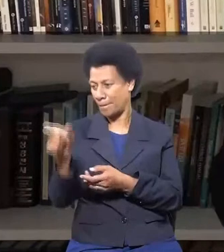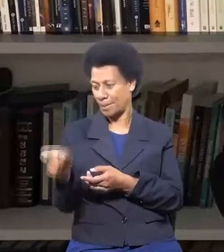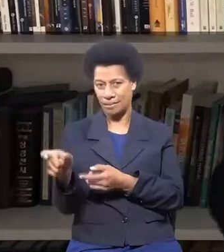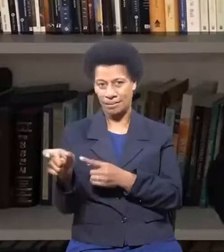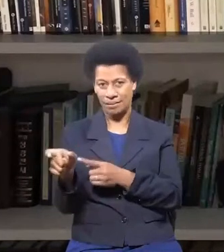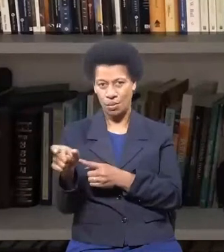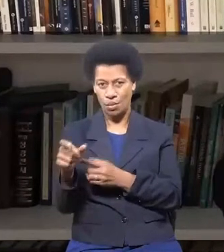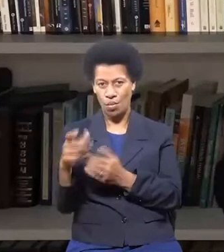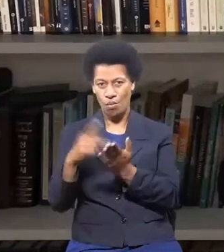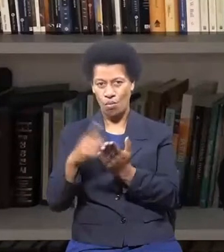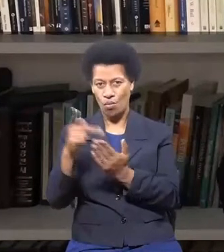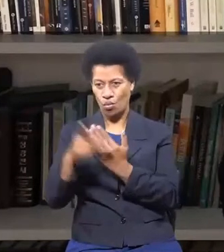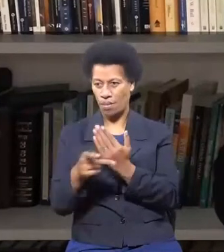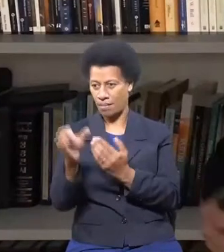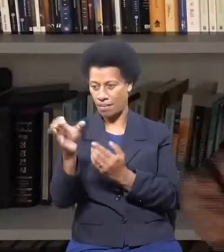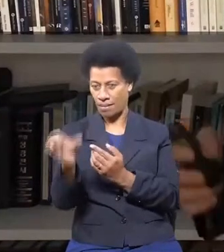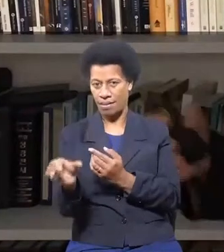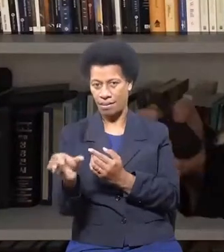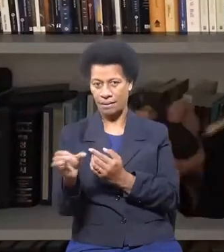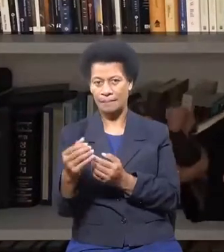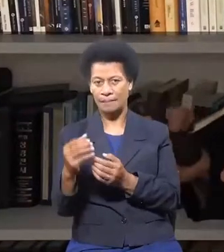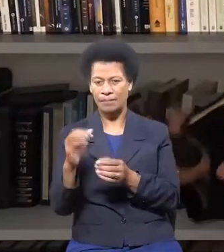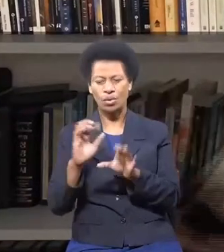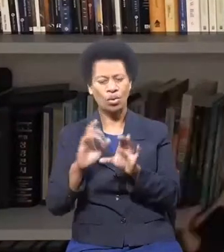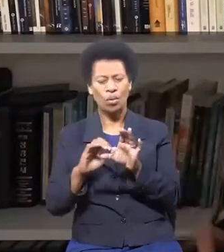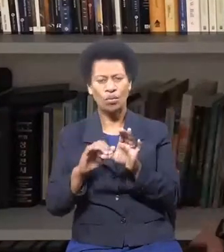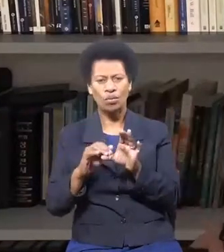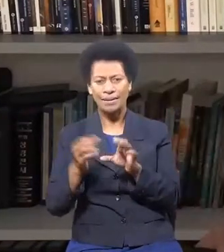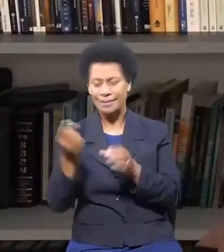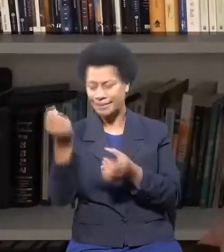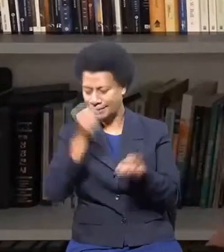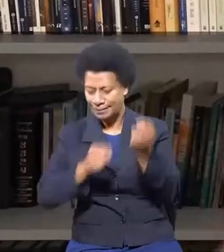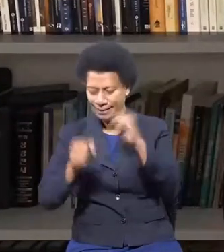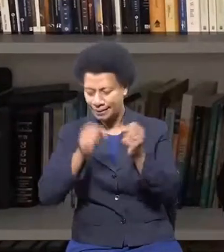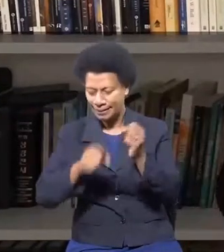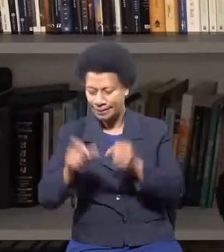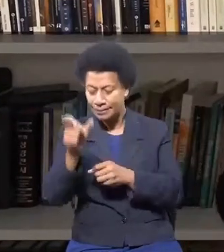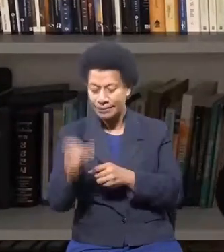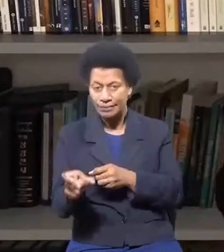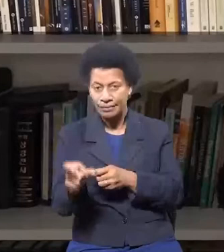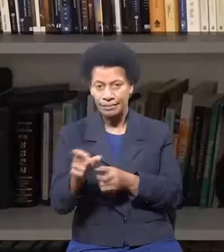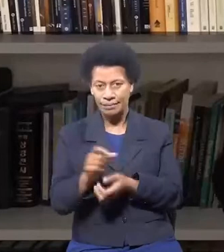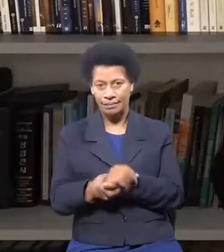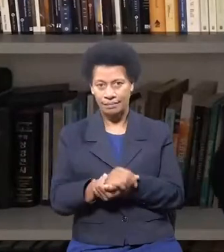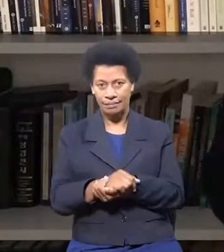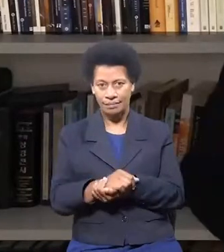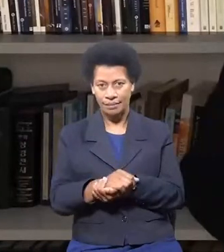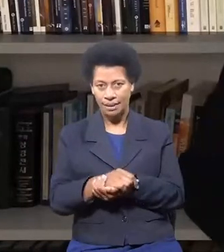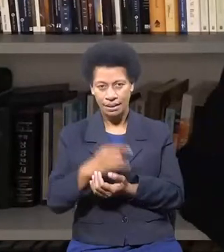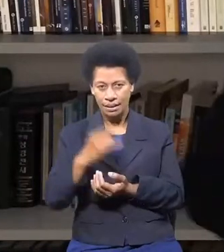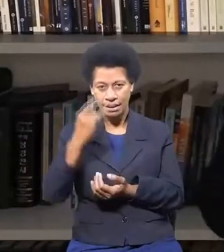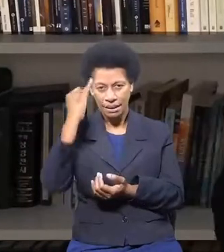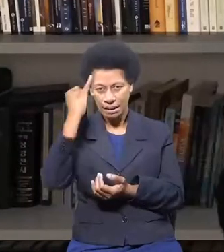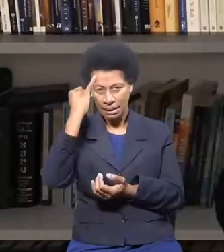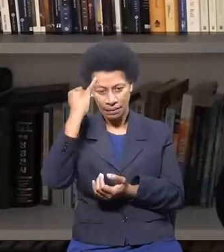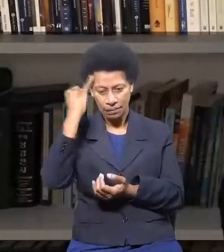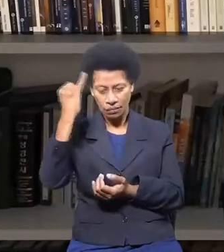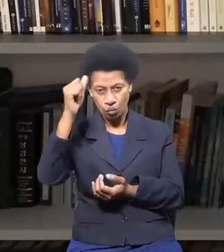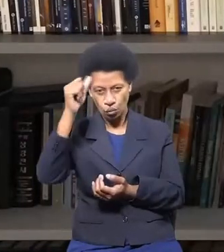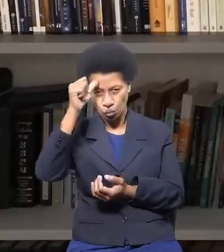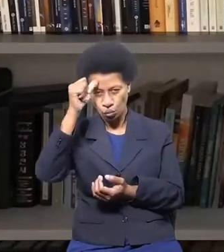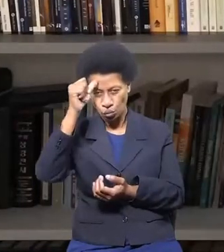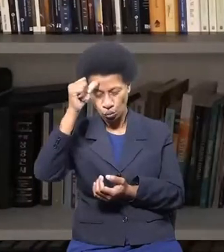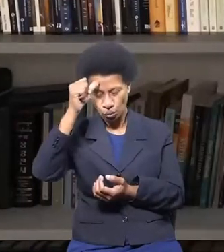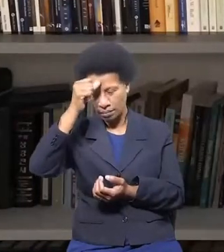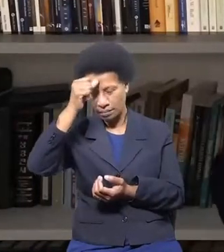by a software programmer, a computer scientist, an IT specialist, by an intelligent